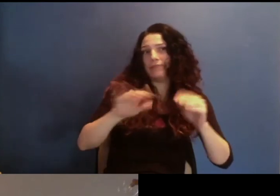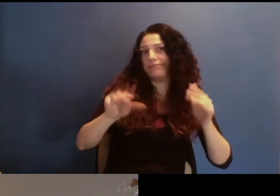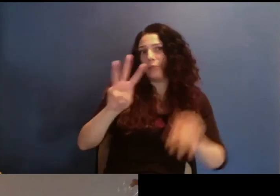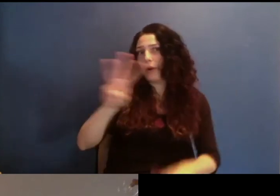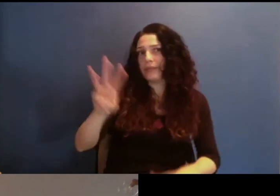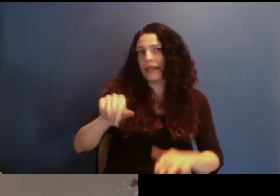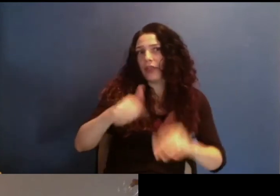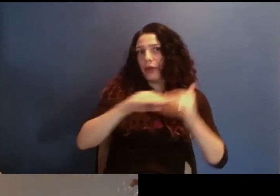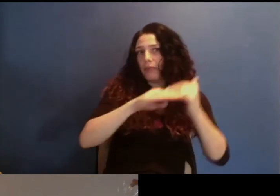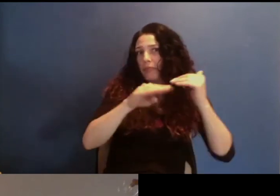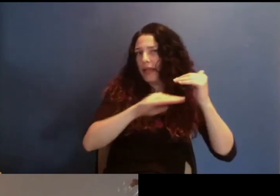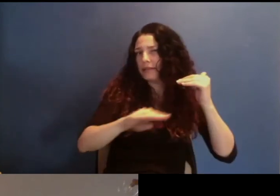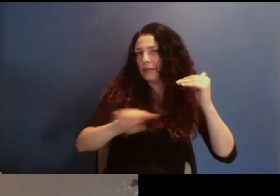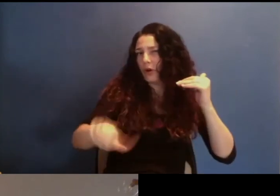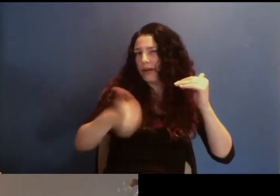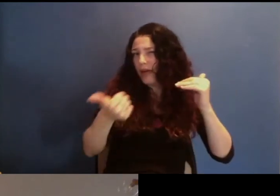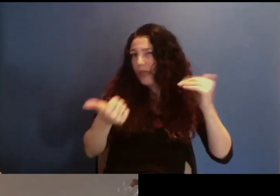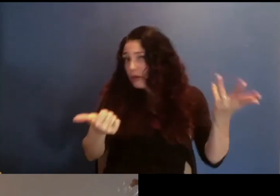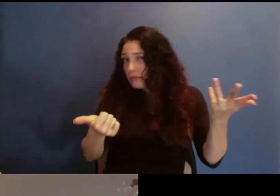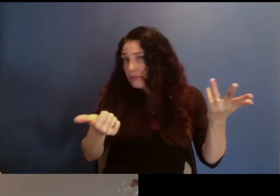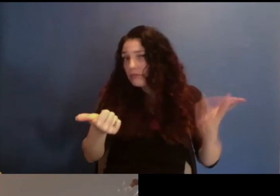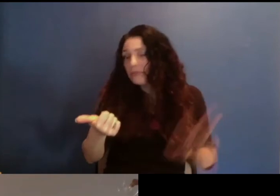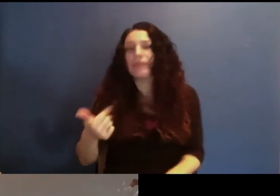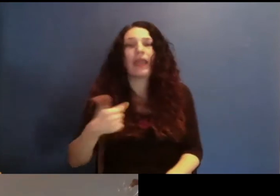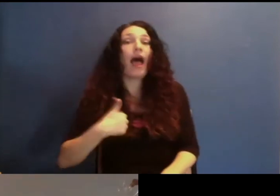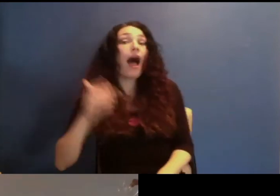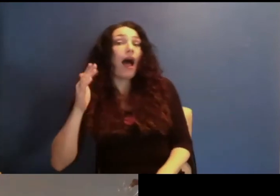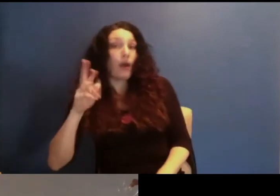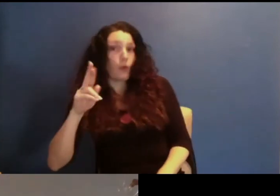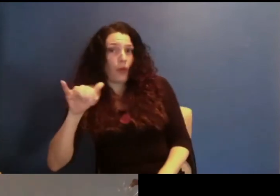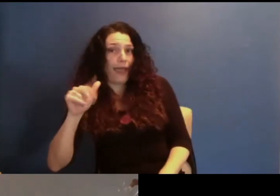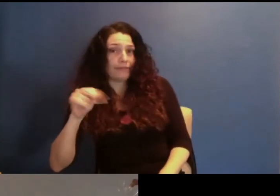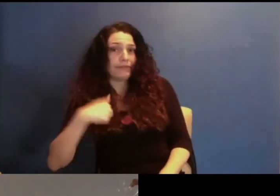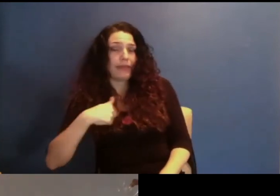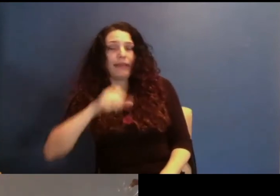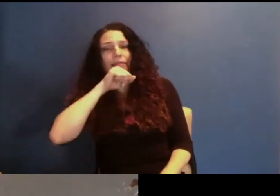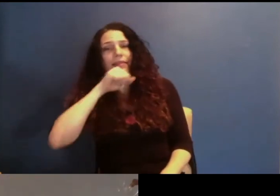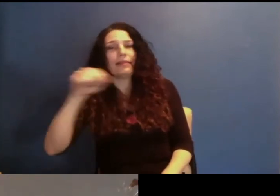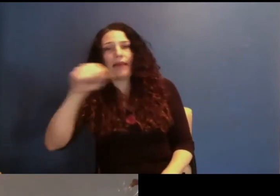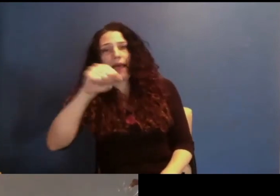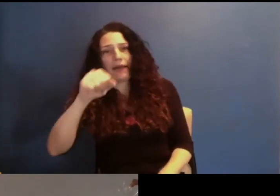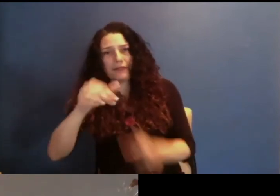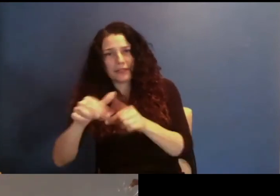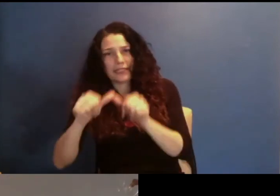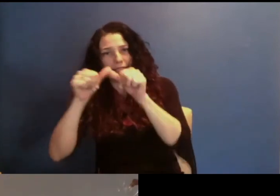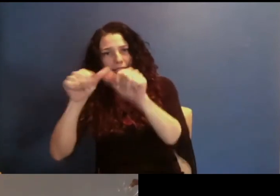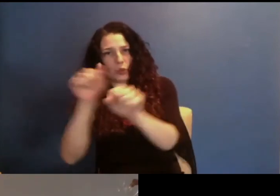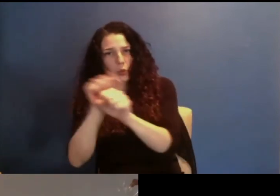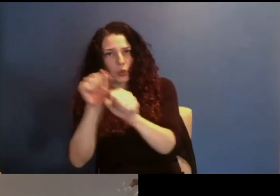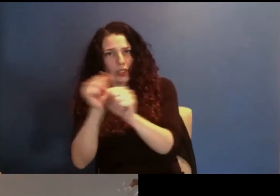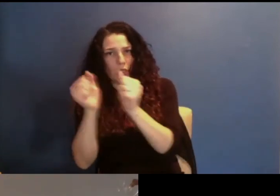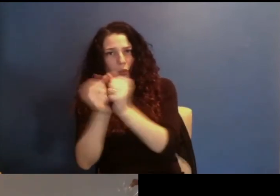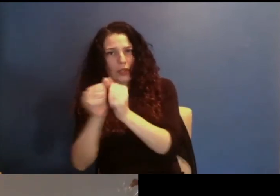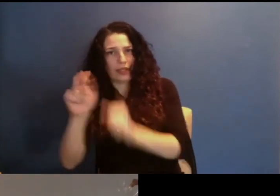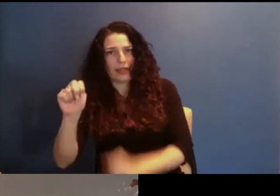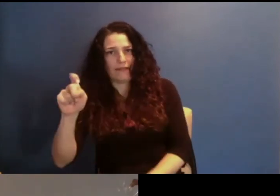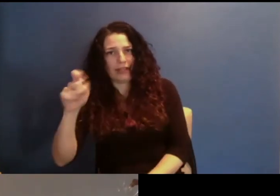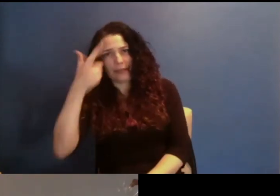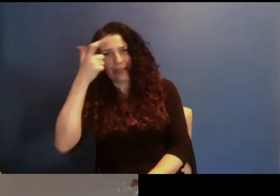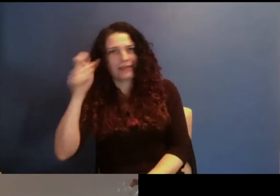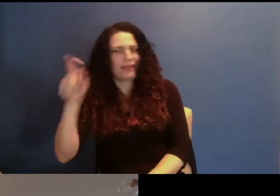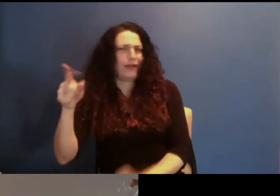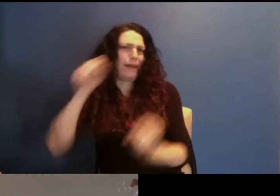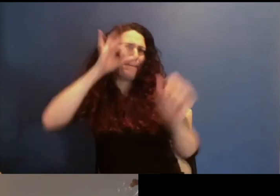I would love to continue working with Netflix just because they've been so supportive and amazing and loving, and they kind of let me do my thing and kind of